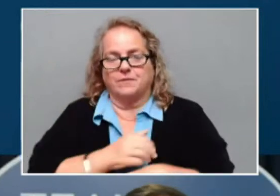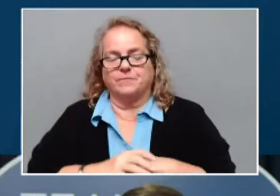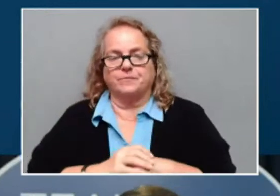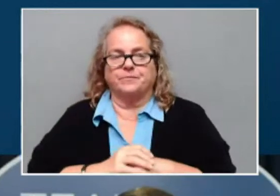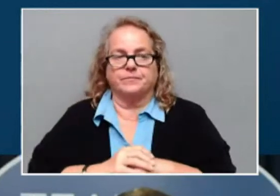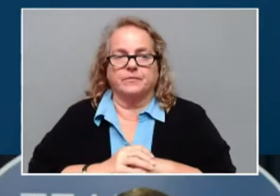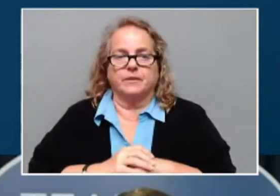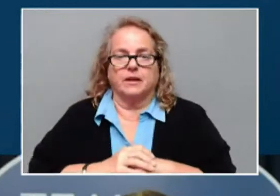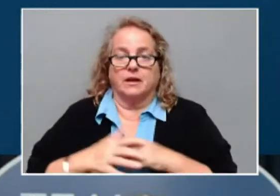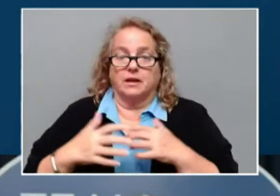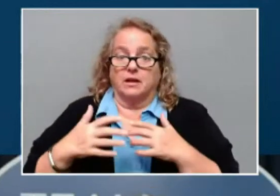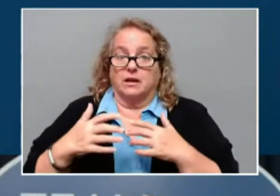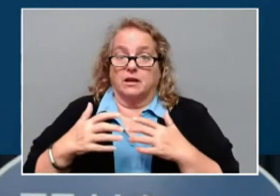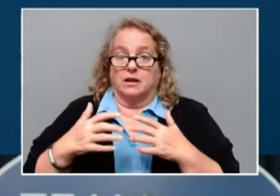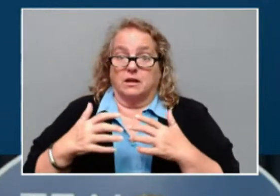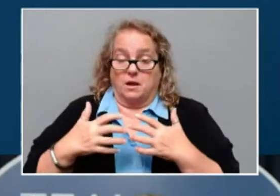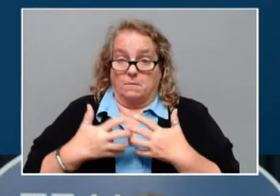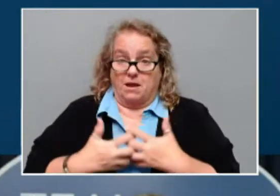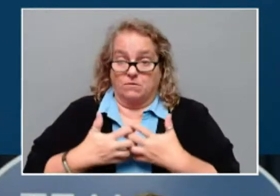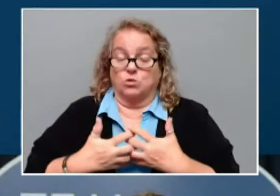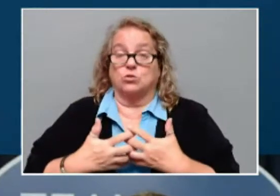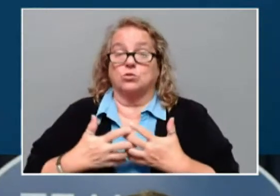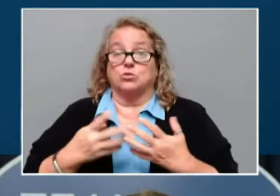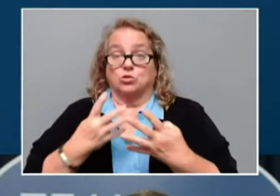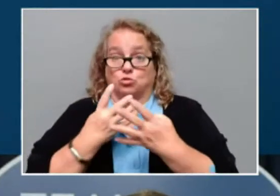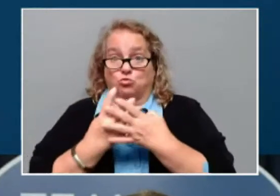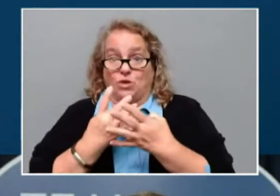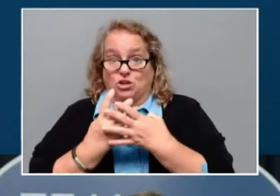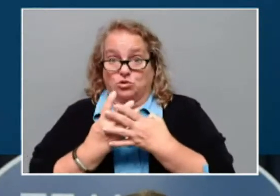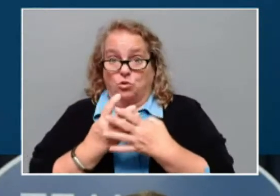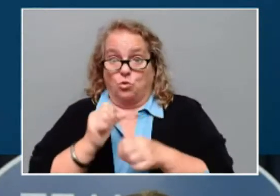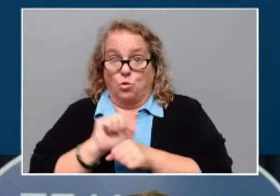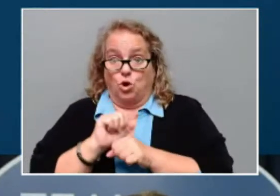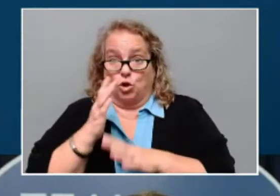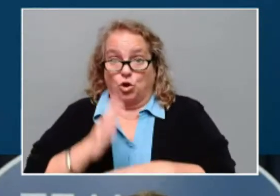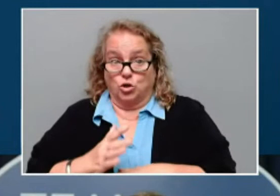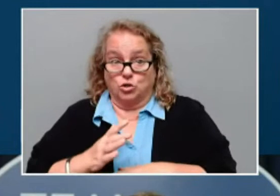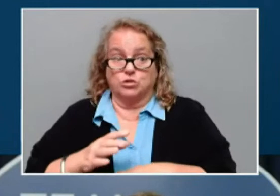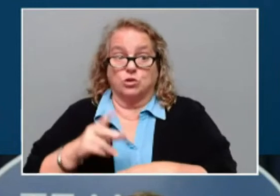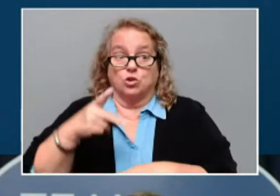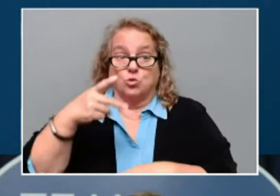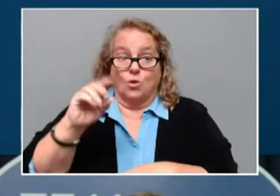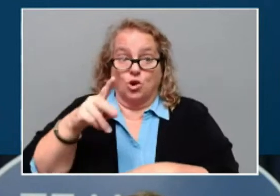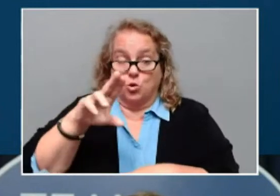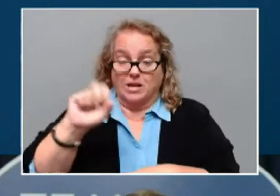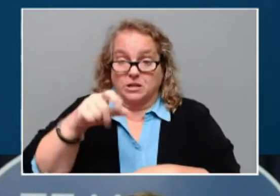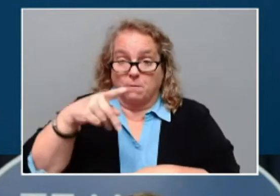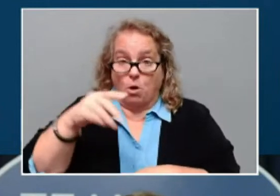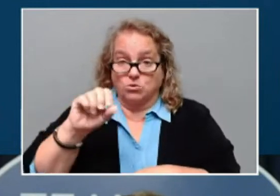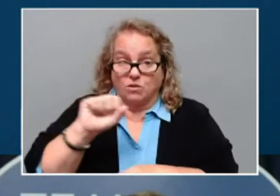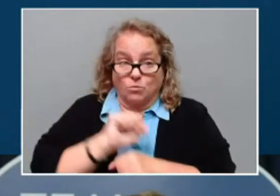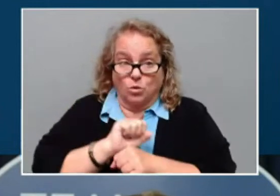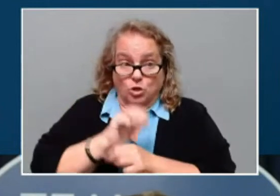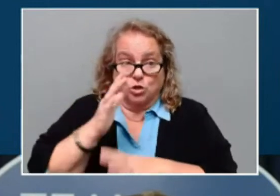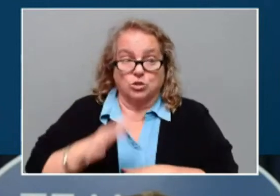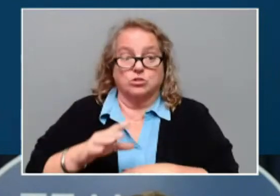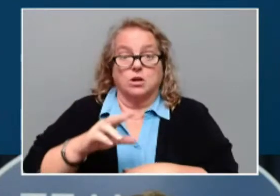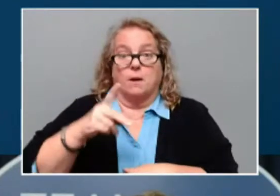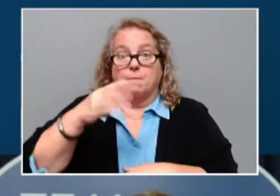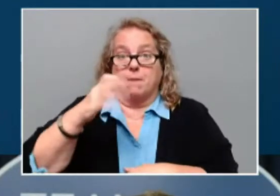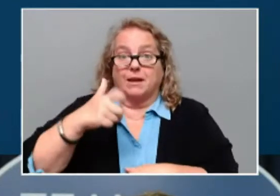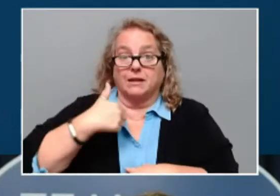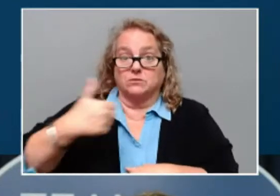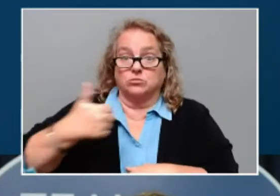workers. There's a lot of interaction there. U.S. Postal Service workers, public transit workers, and again, getting back down